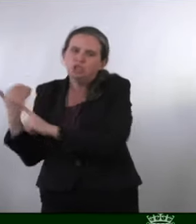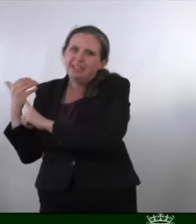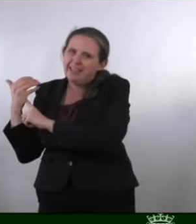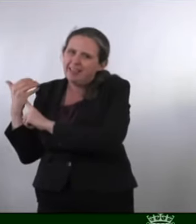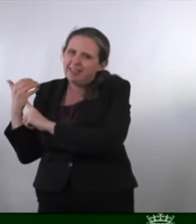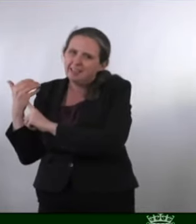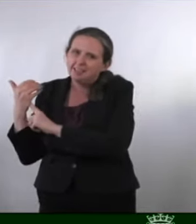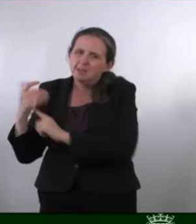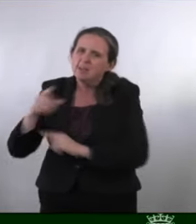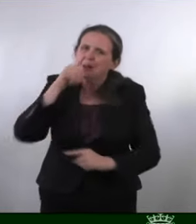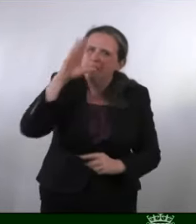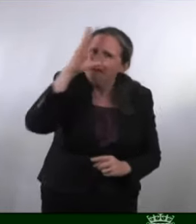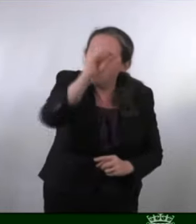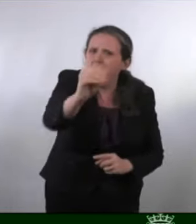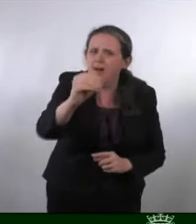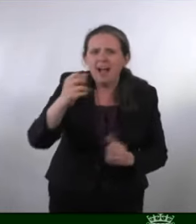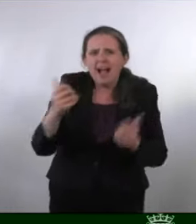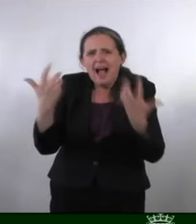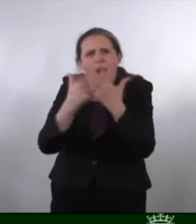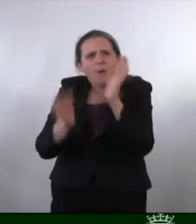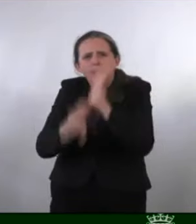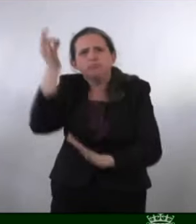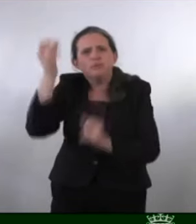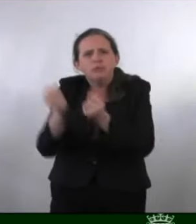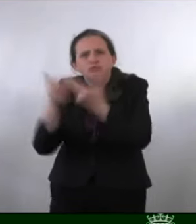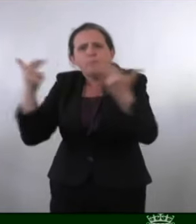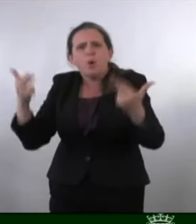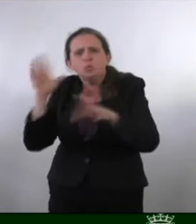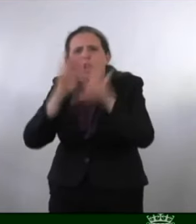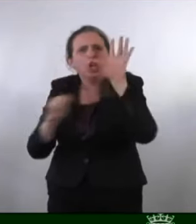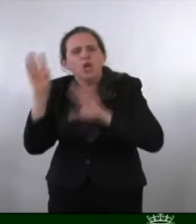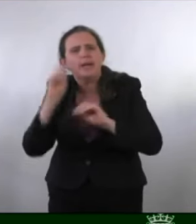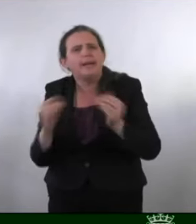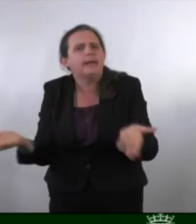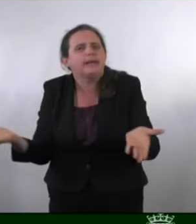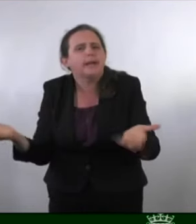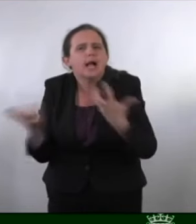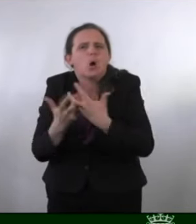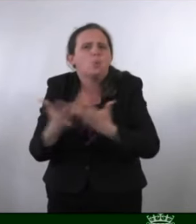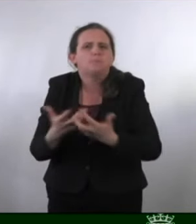under unnecessary stress in this way? Minister.